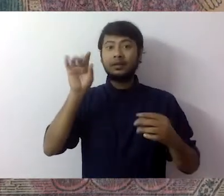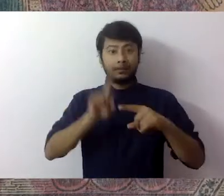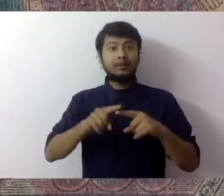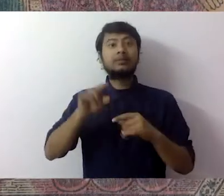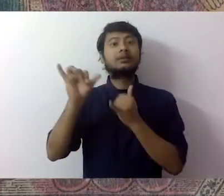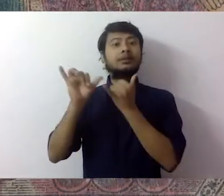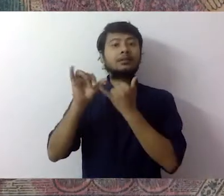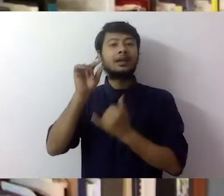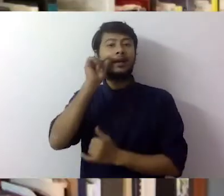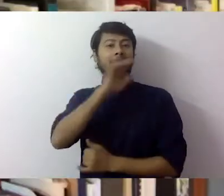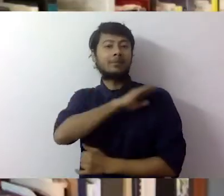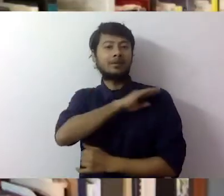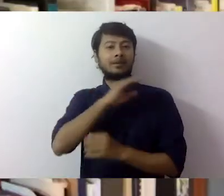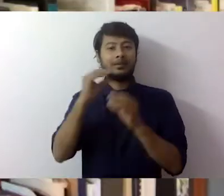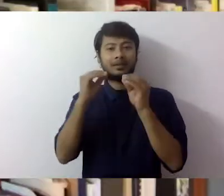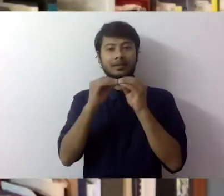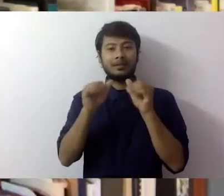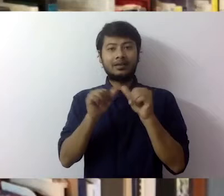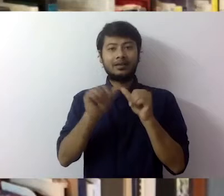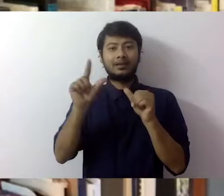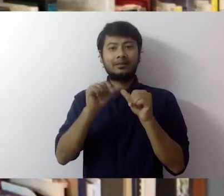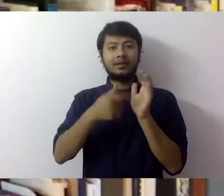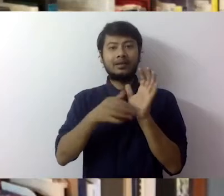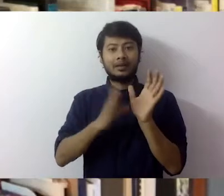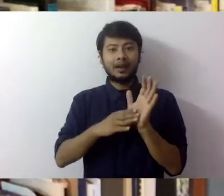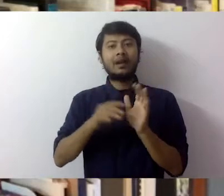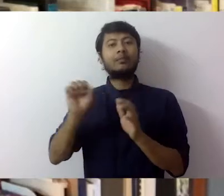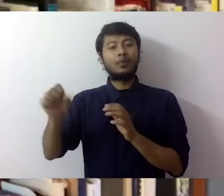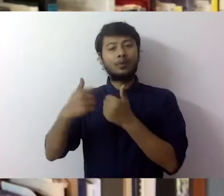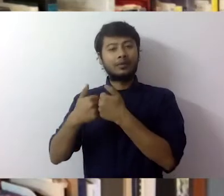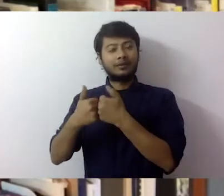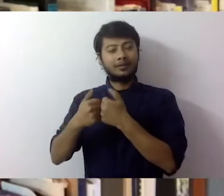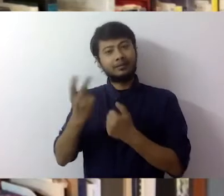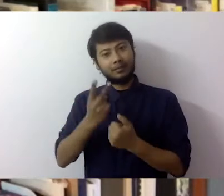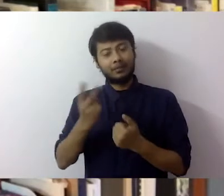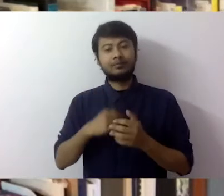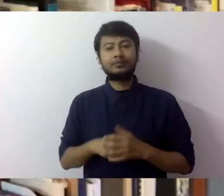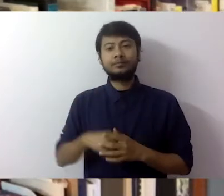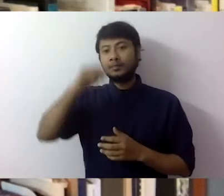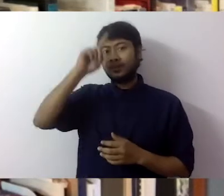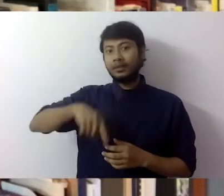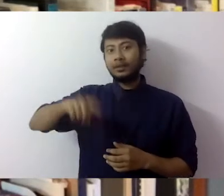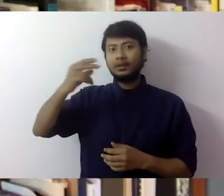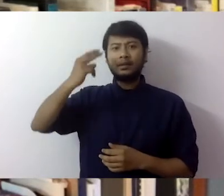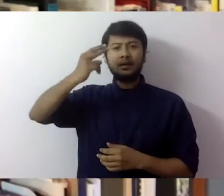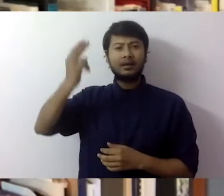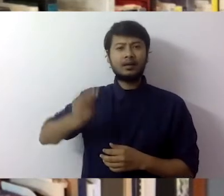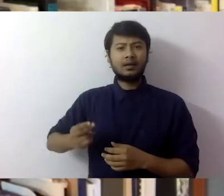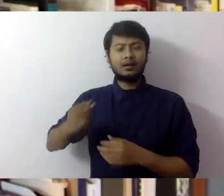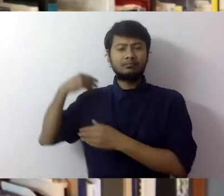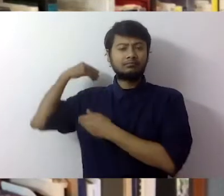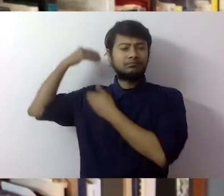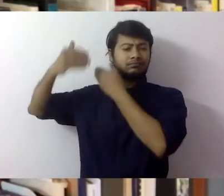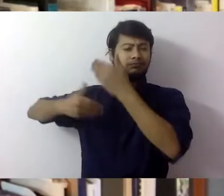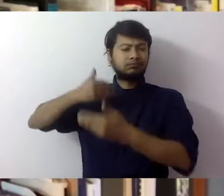his consort Revati. This is imagery that has a very long history in Indian art. We can find it in many, many